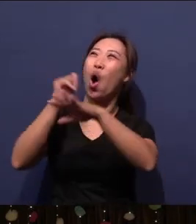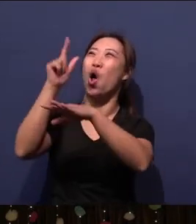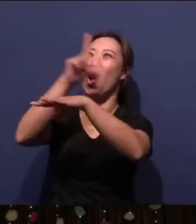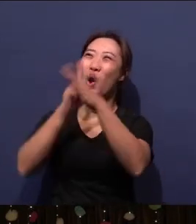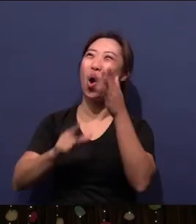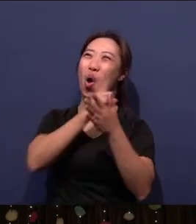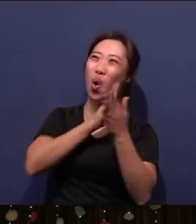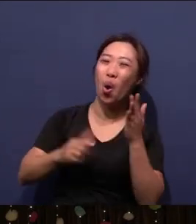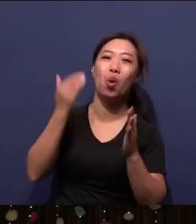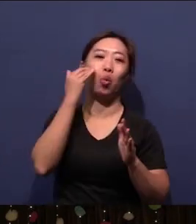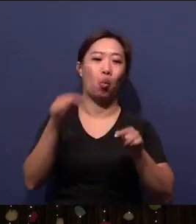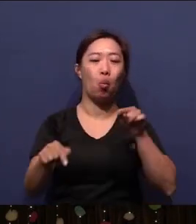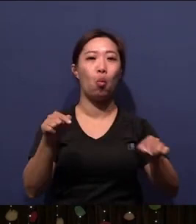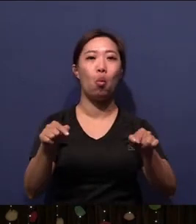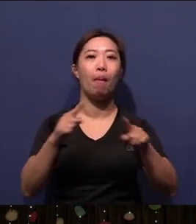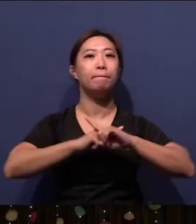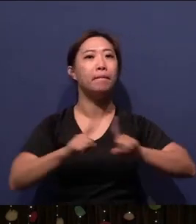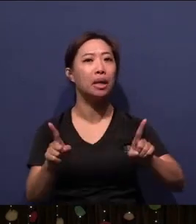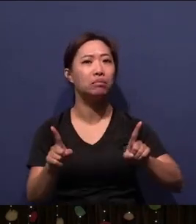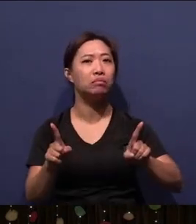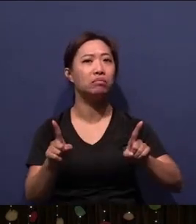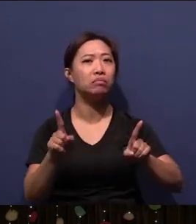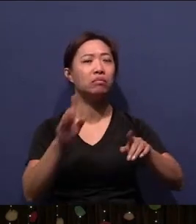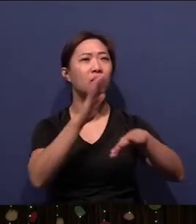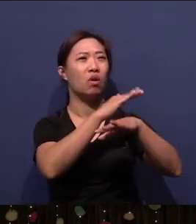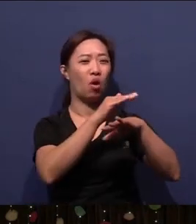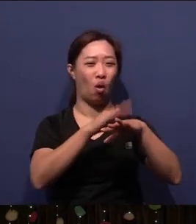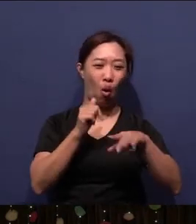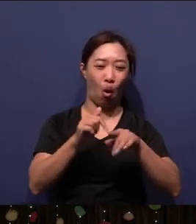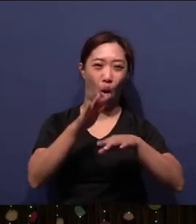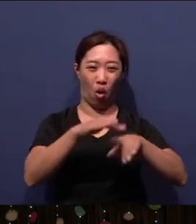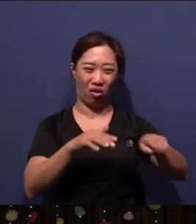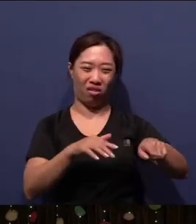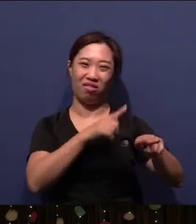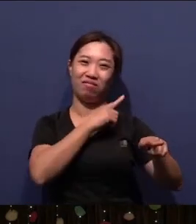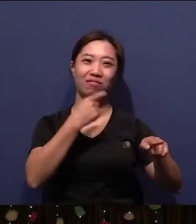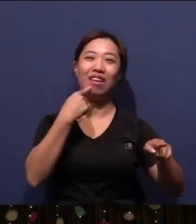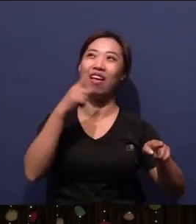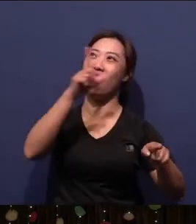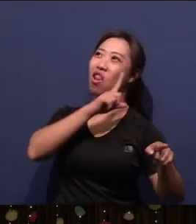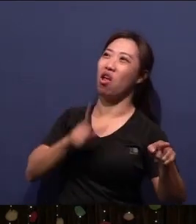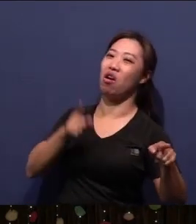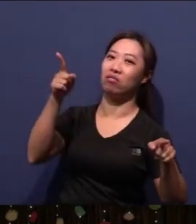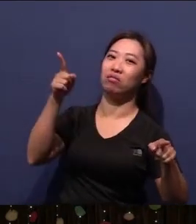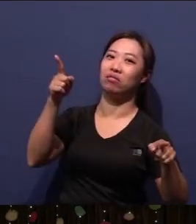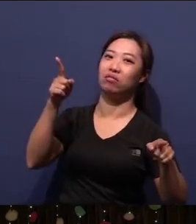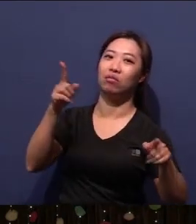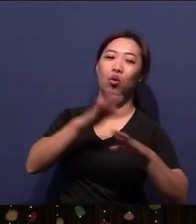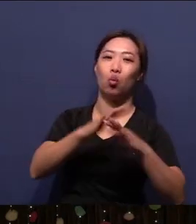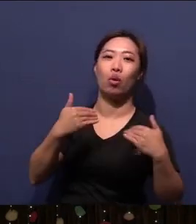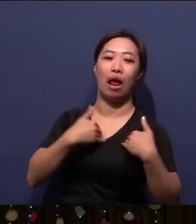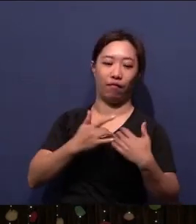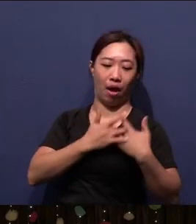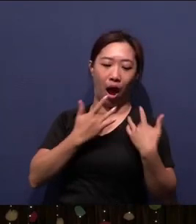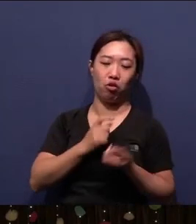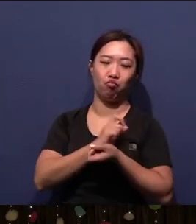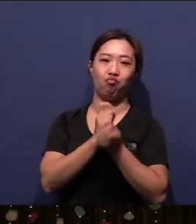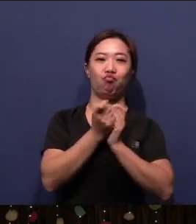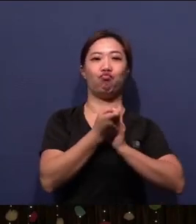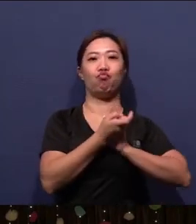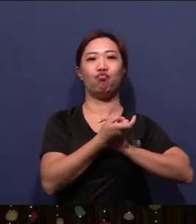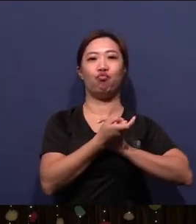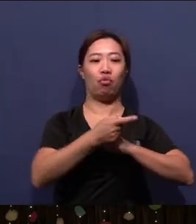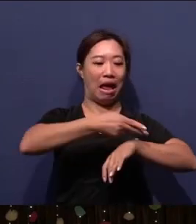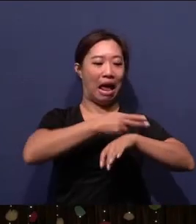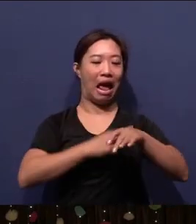Lord. And when they called Jesus as Lord, but the group on the left lacks the heart transformation and the